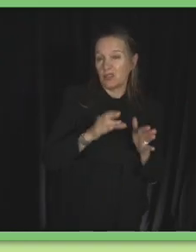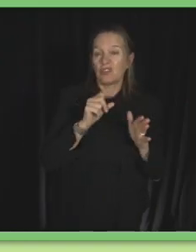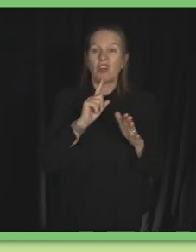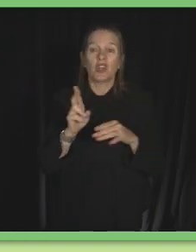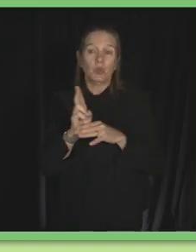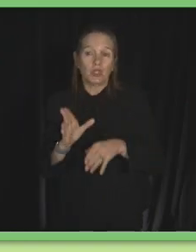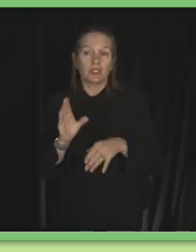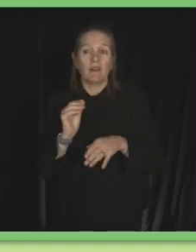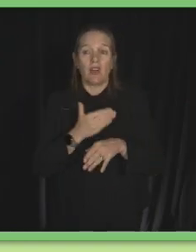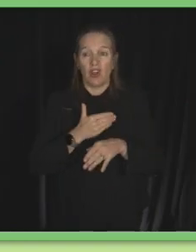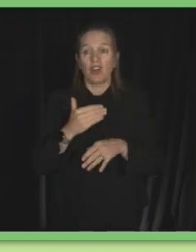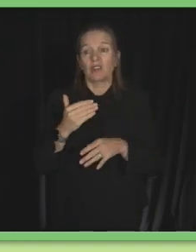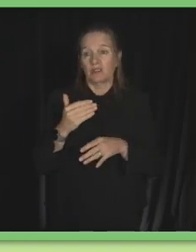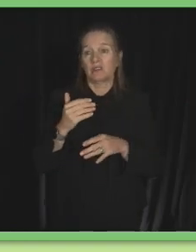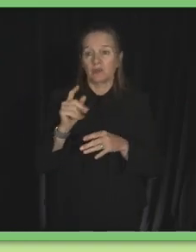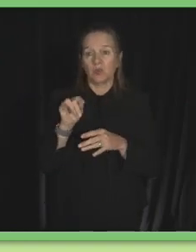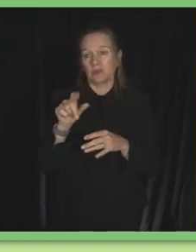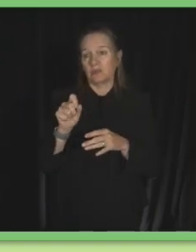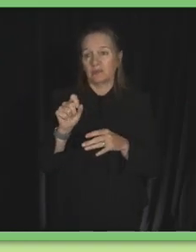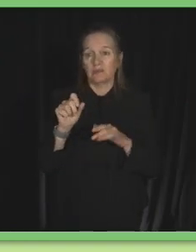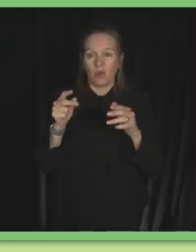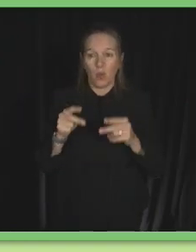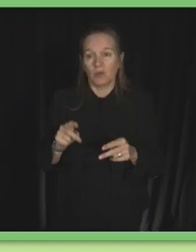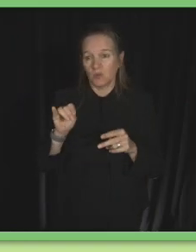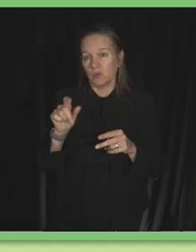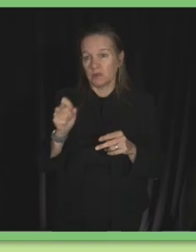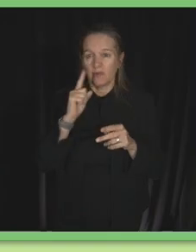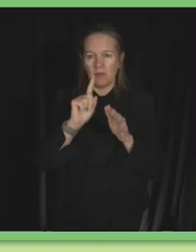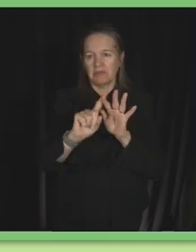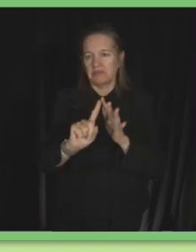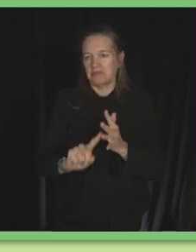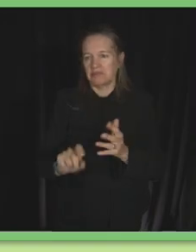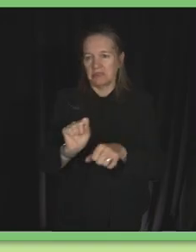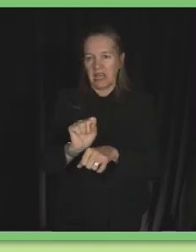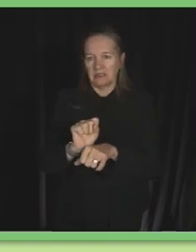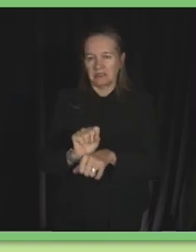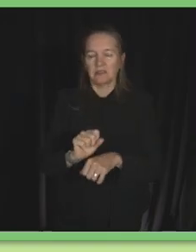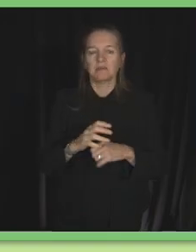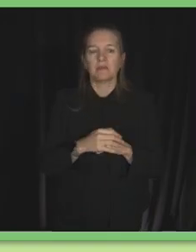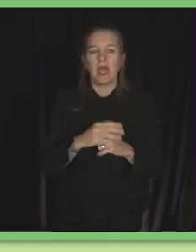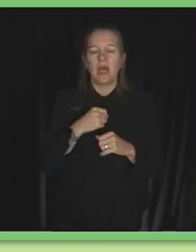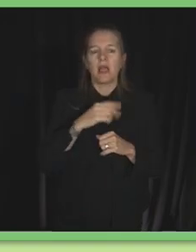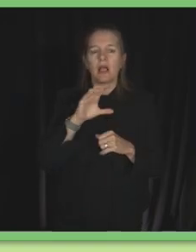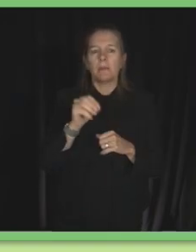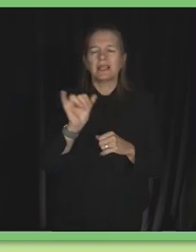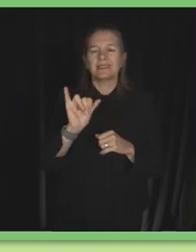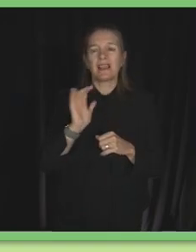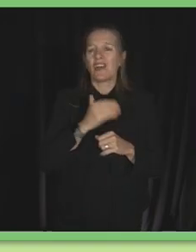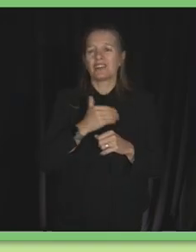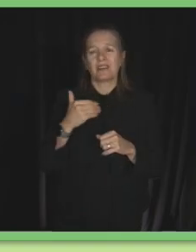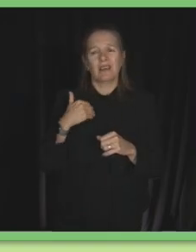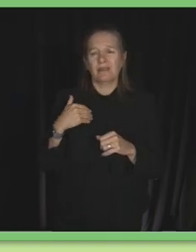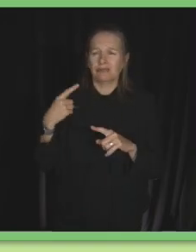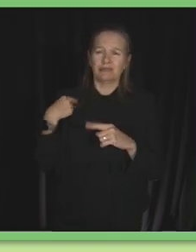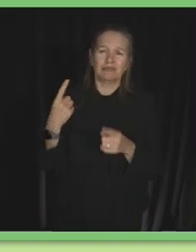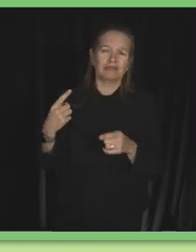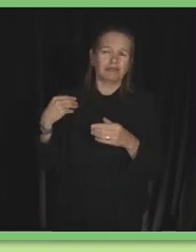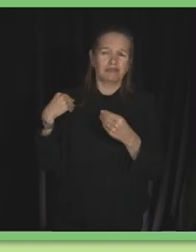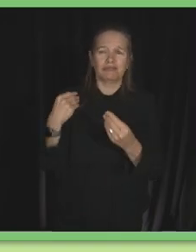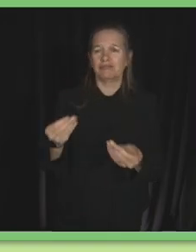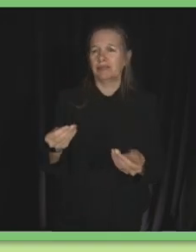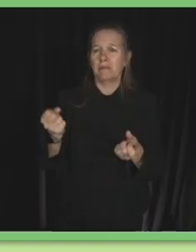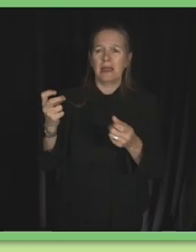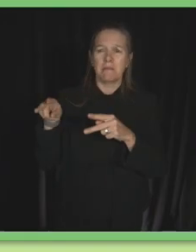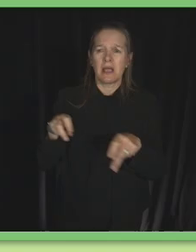tools for a wider variety of tasks. And we've seen, in particular, companies like ours have a long backlog of migrations, a never-ending